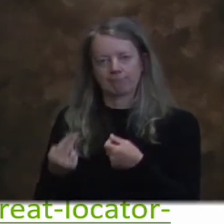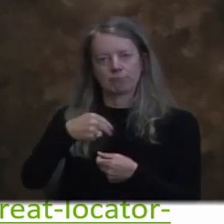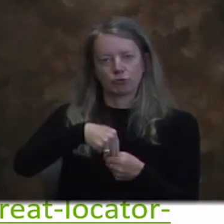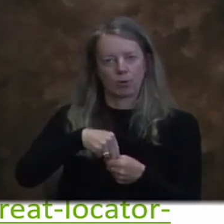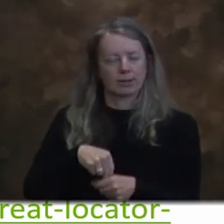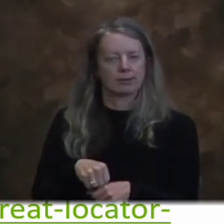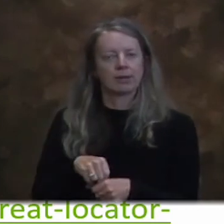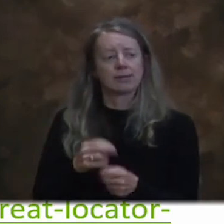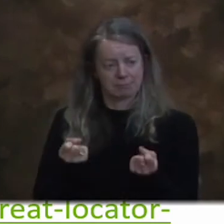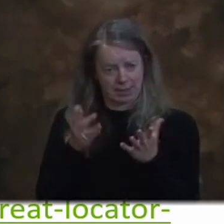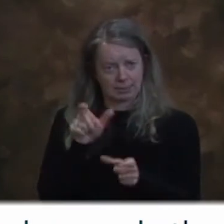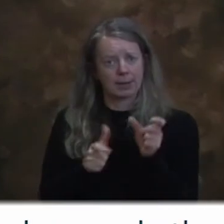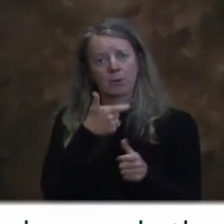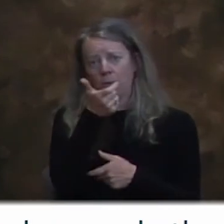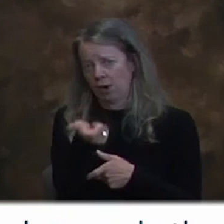And it was very well attended.